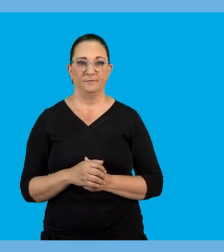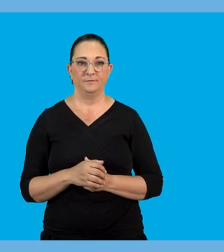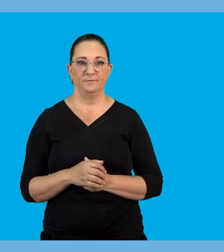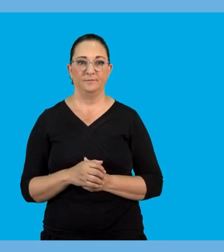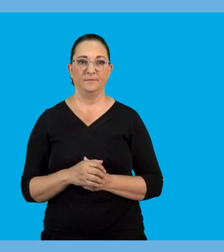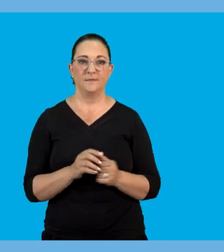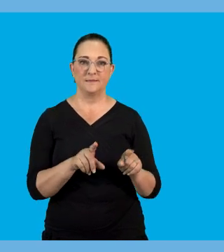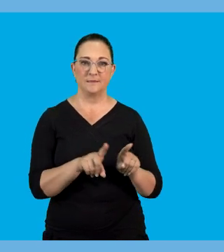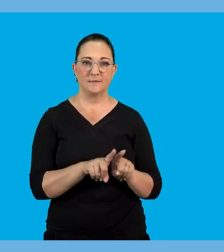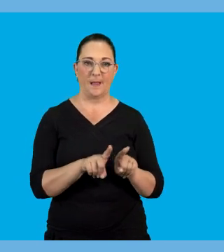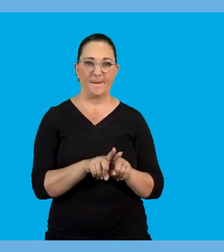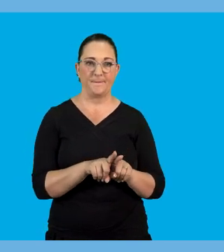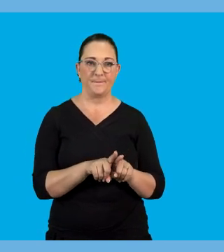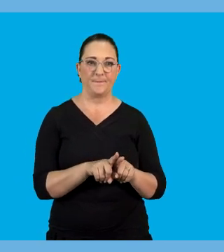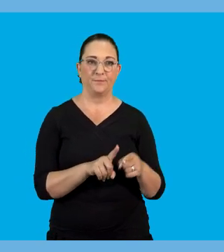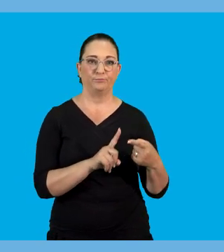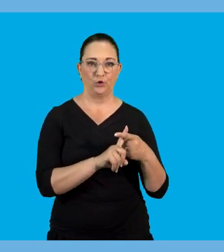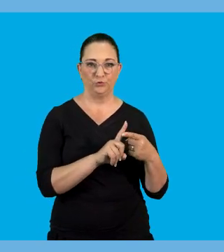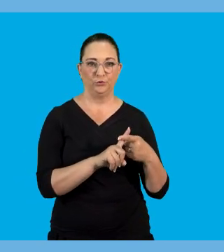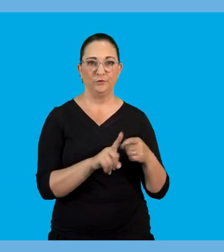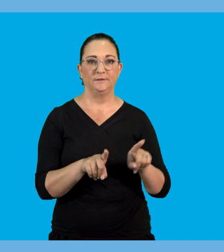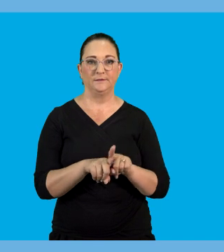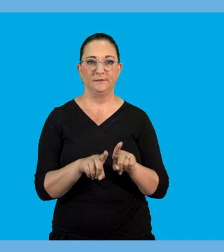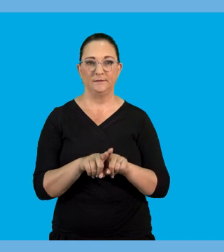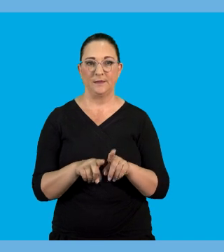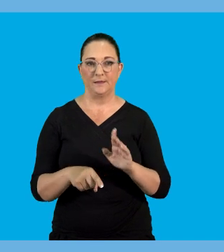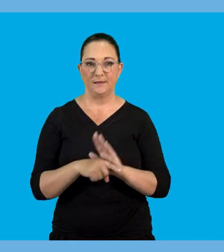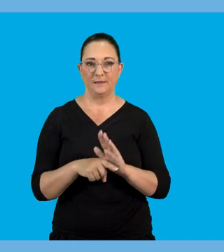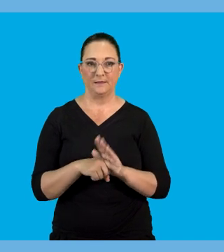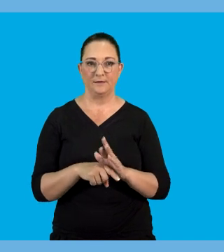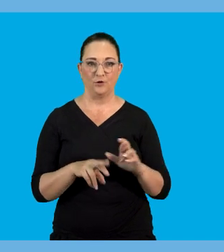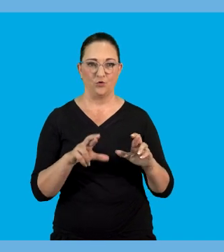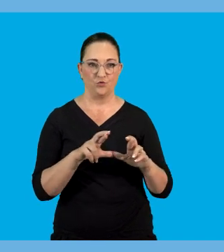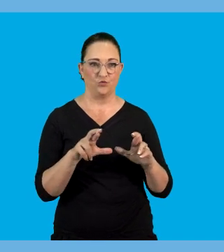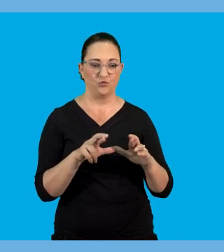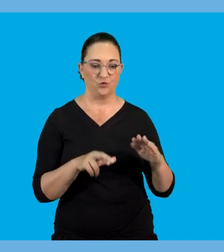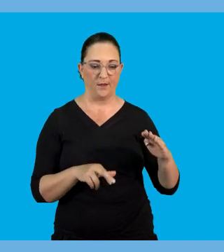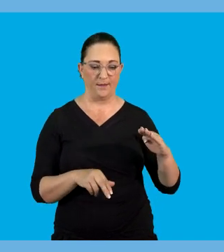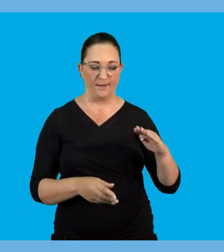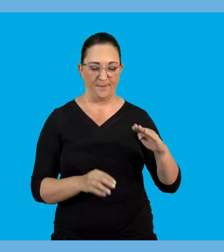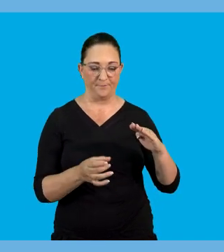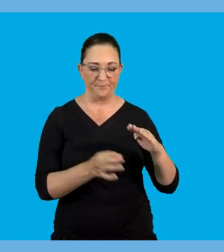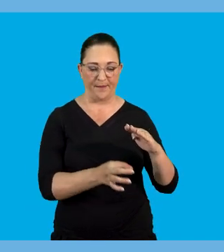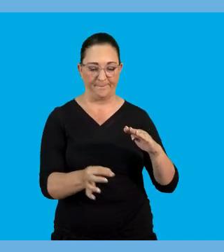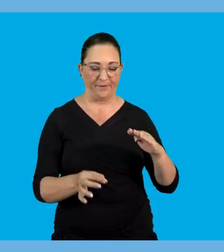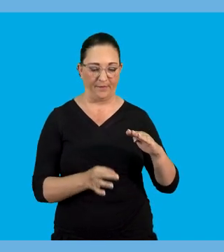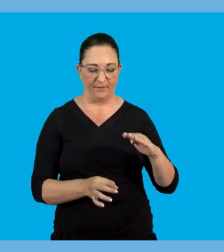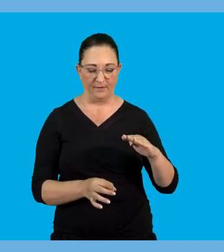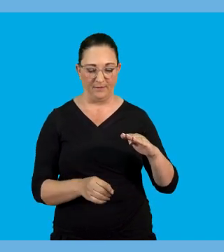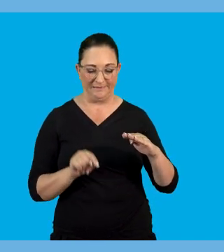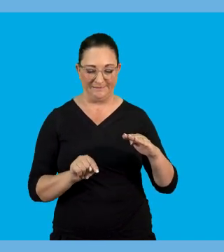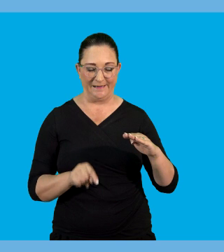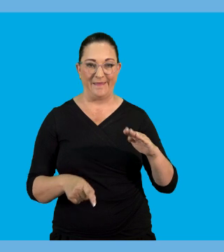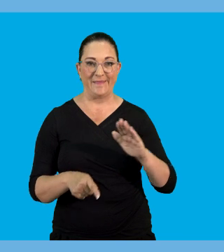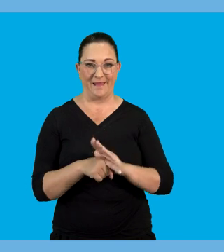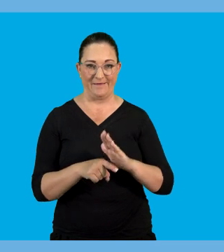equal number of protons and equal number of electrons. Once I bring closer a ruler next to the pieces of paper,